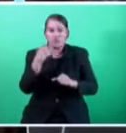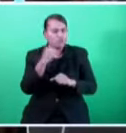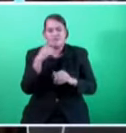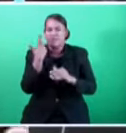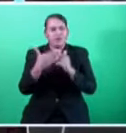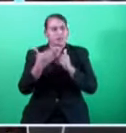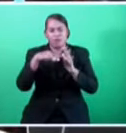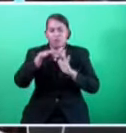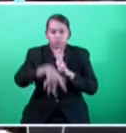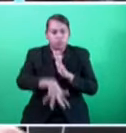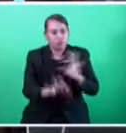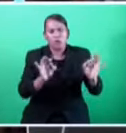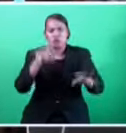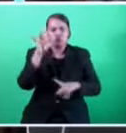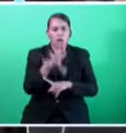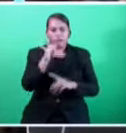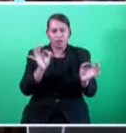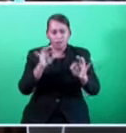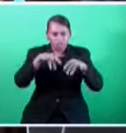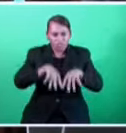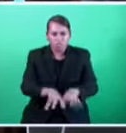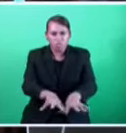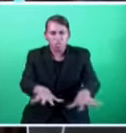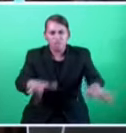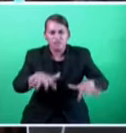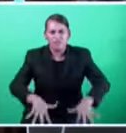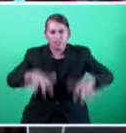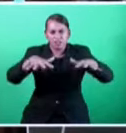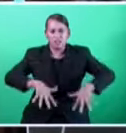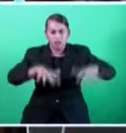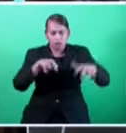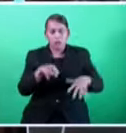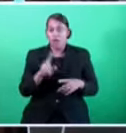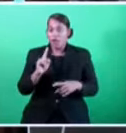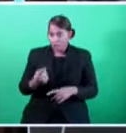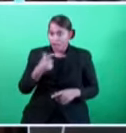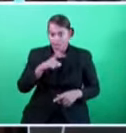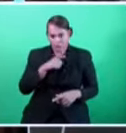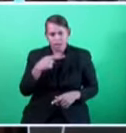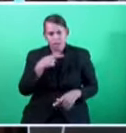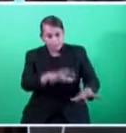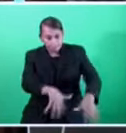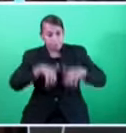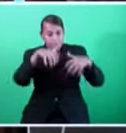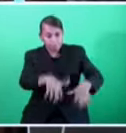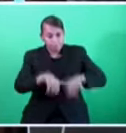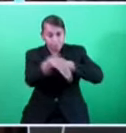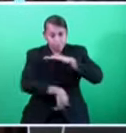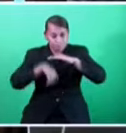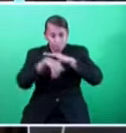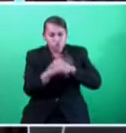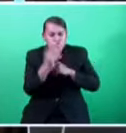minimize what's coming down in the waterways and really dealing with. So desilting and dredging is a temporary solution. The